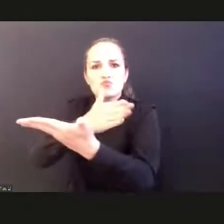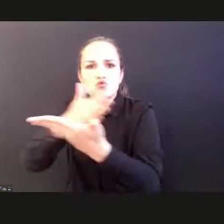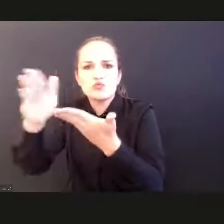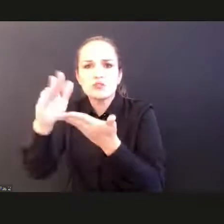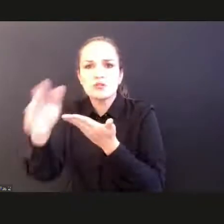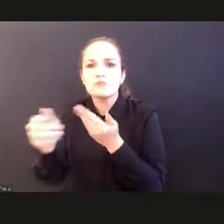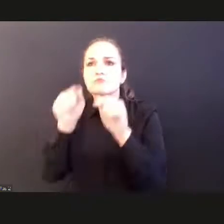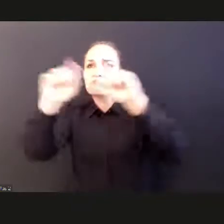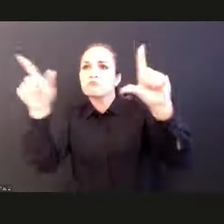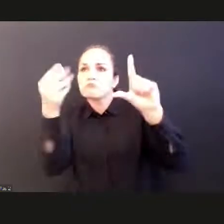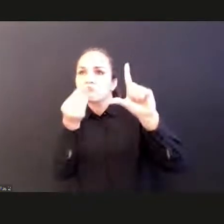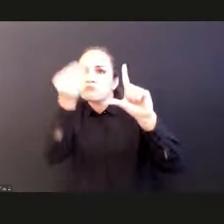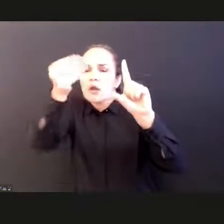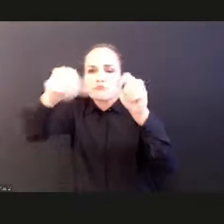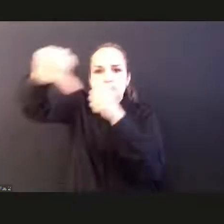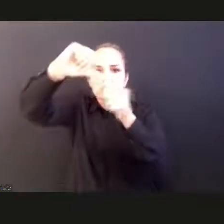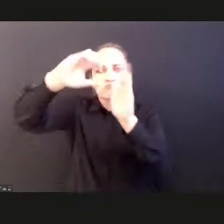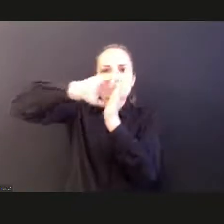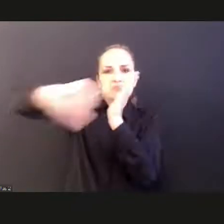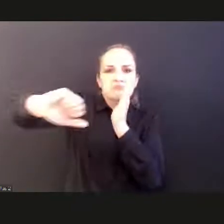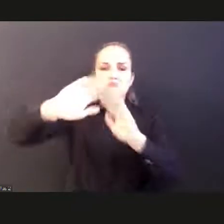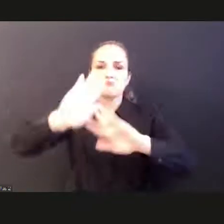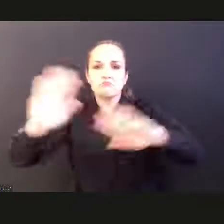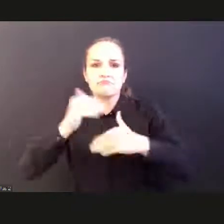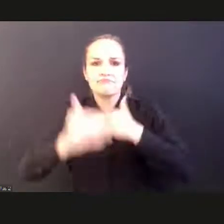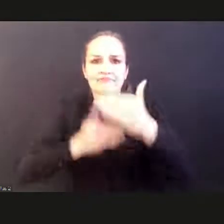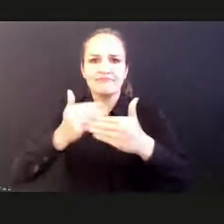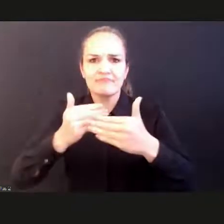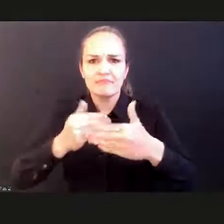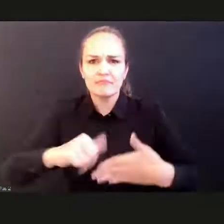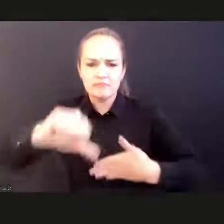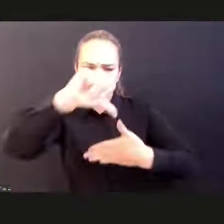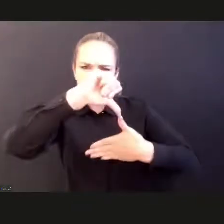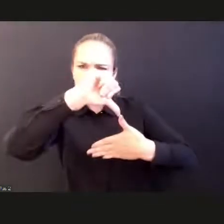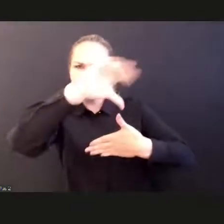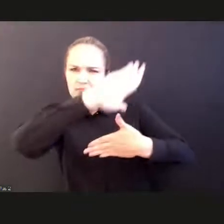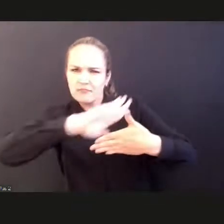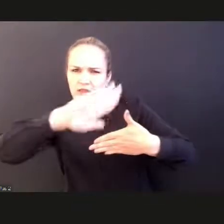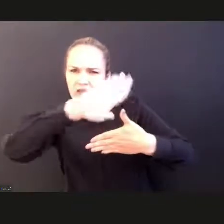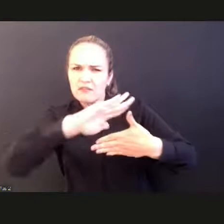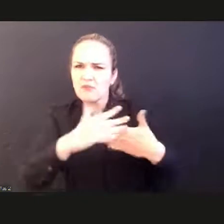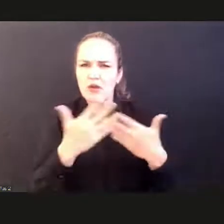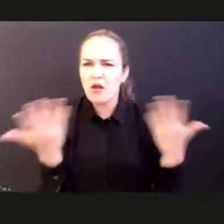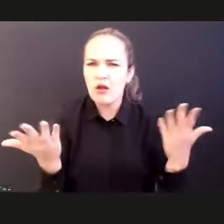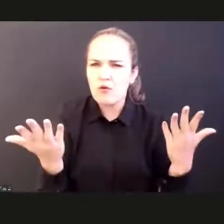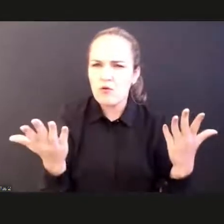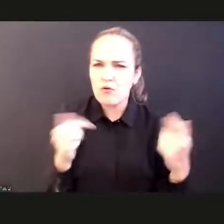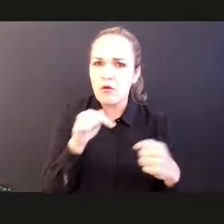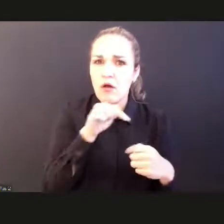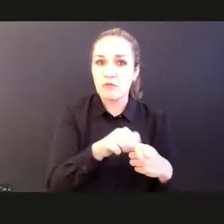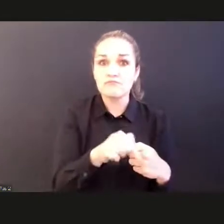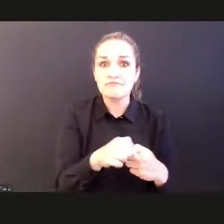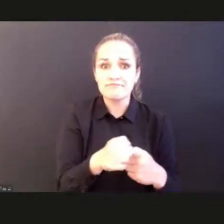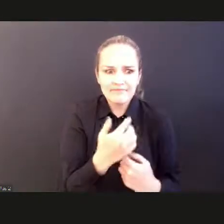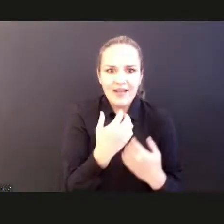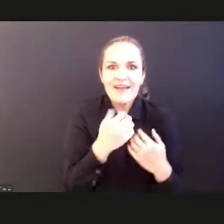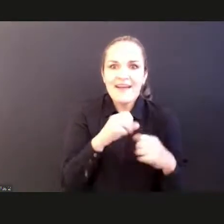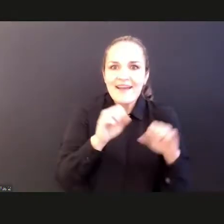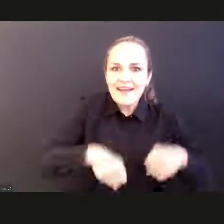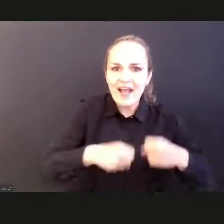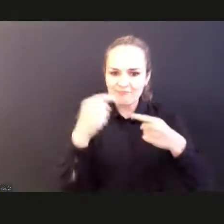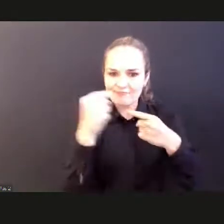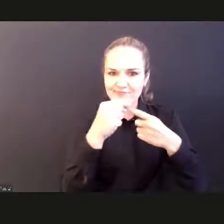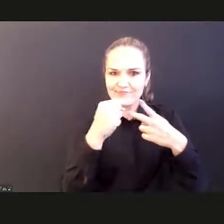And why are we not seeming to reap the full benefits that immersion into the knowledge and digital economy